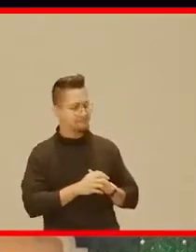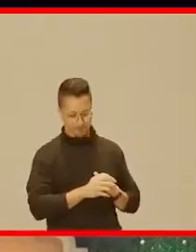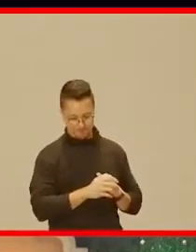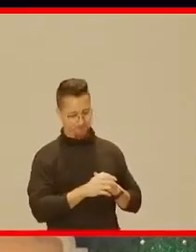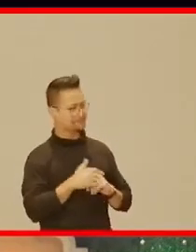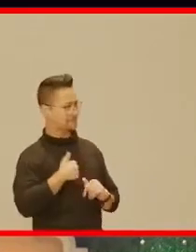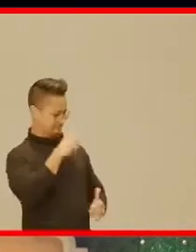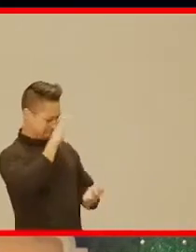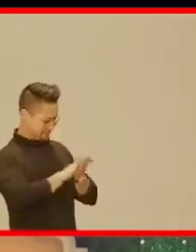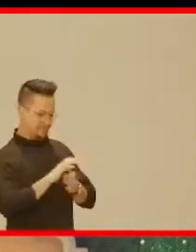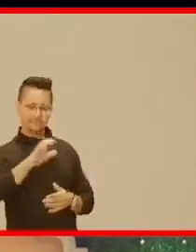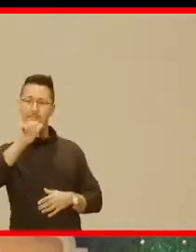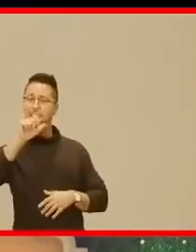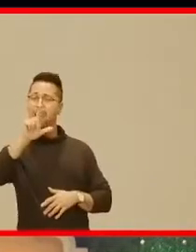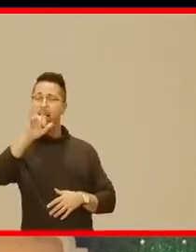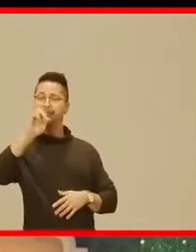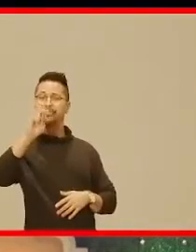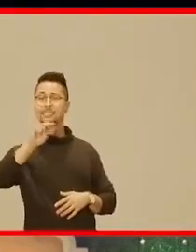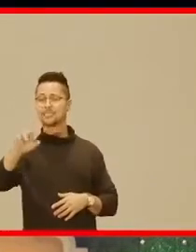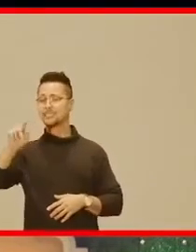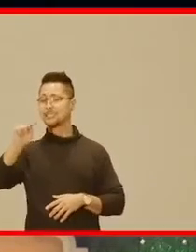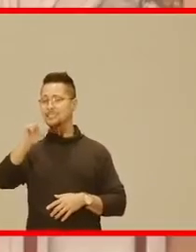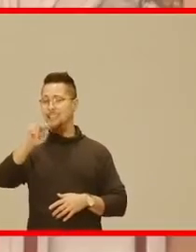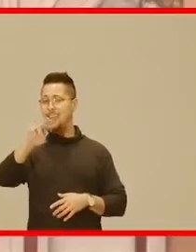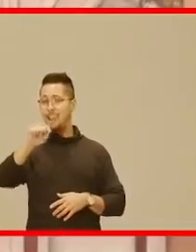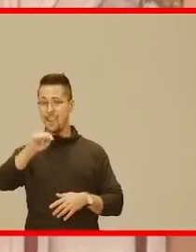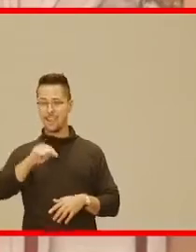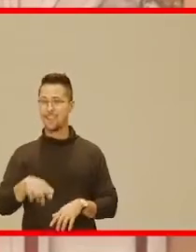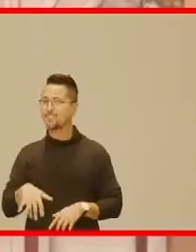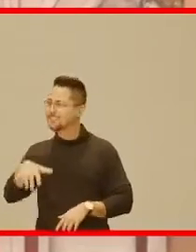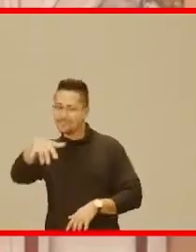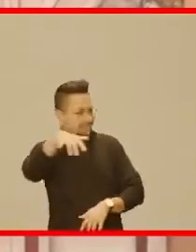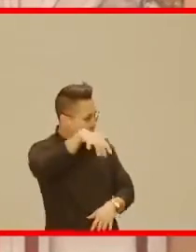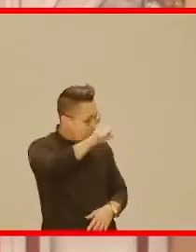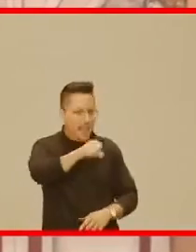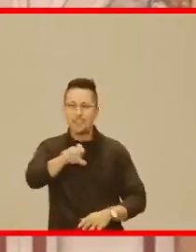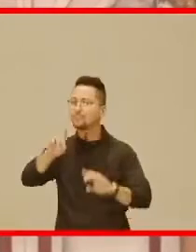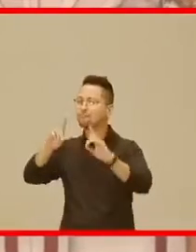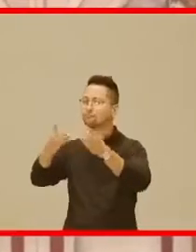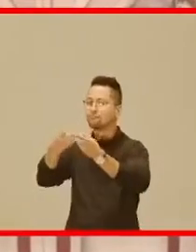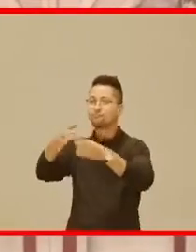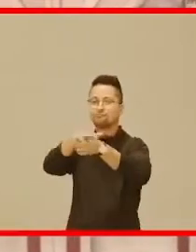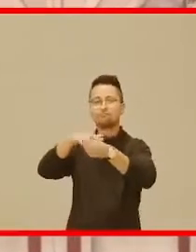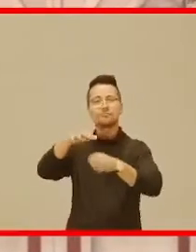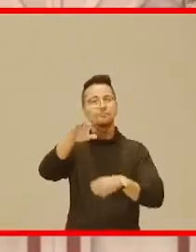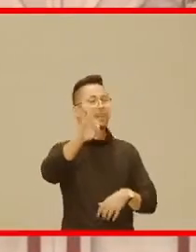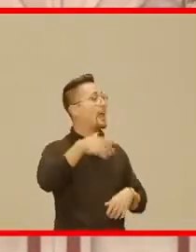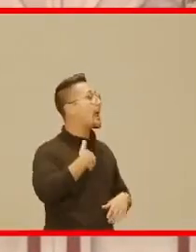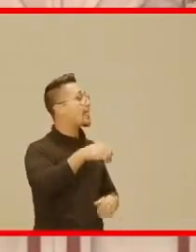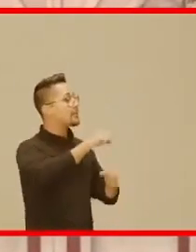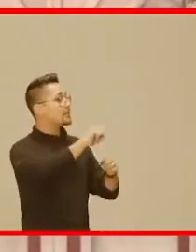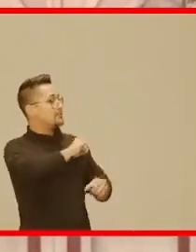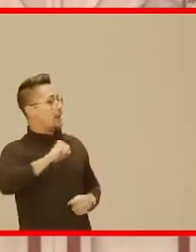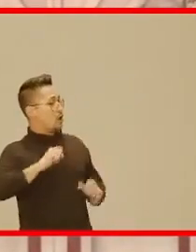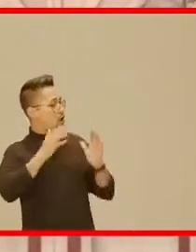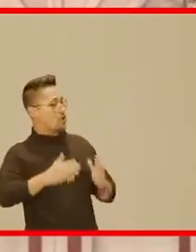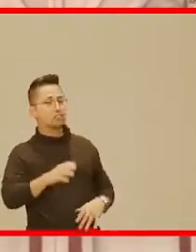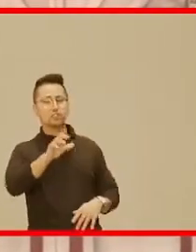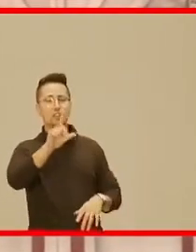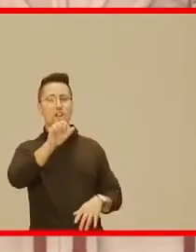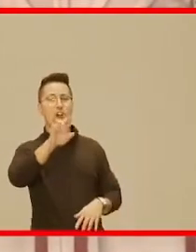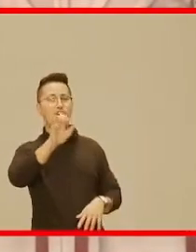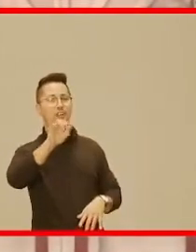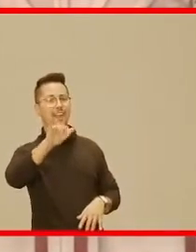I believe it's Allison Tant. Allison That's Tant, right. District 9, Yes, and the senator is Loran Osley. Correct. Exactly. Do I